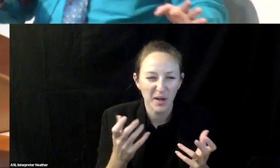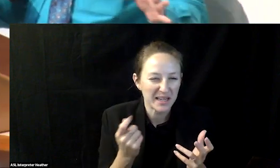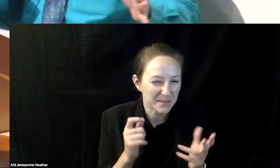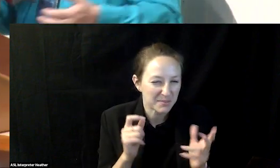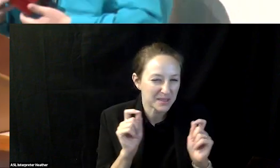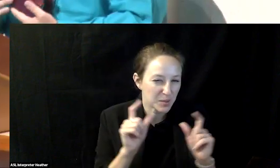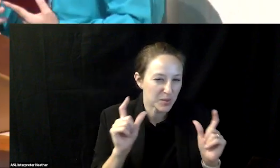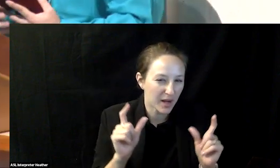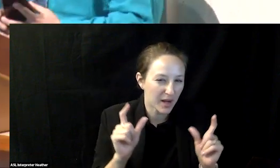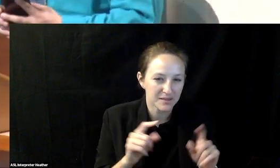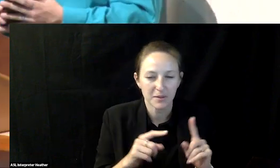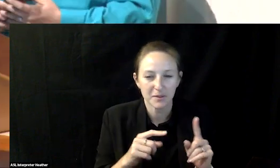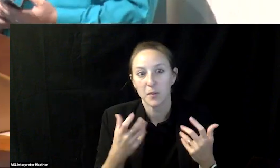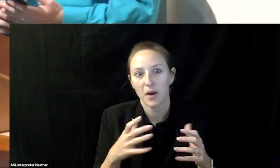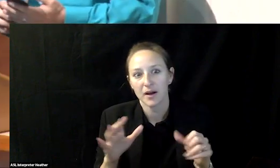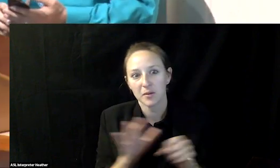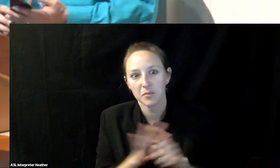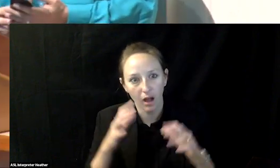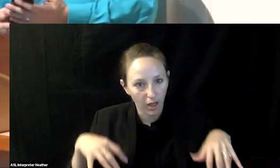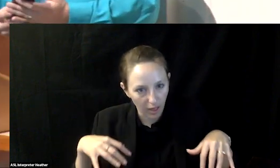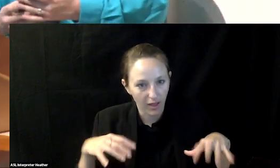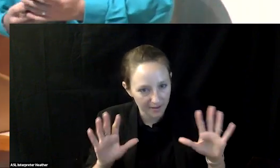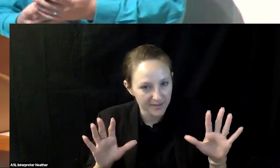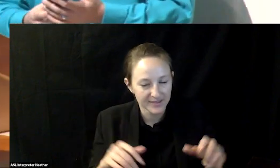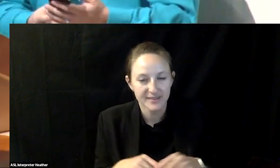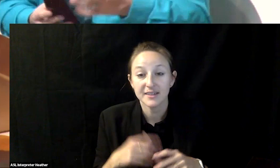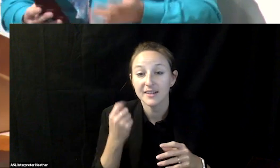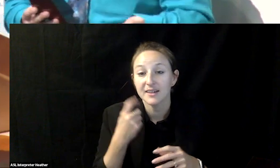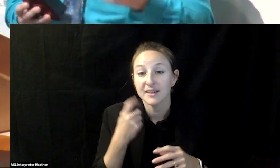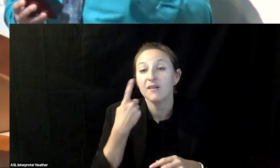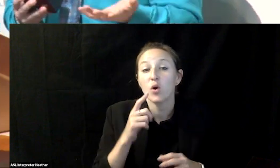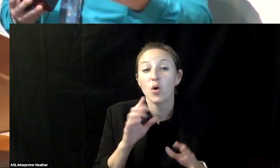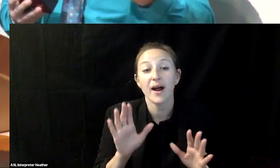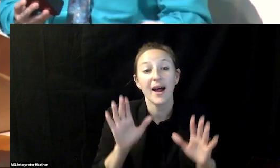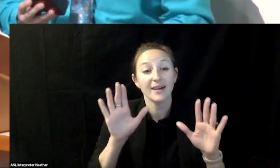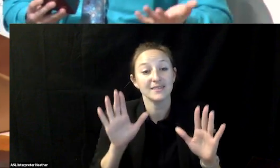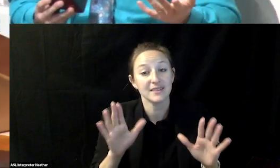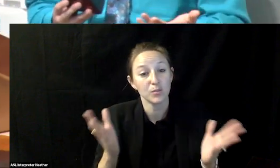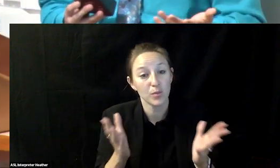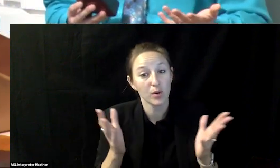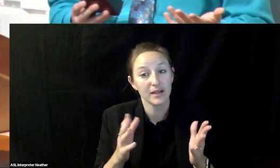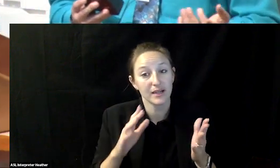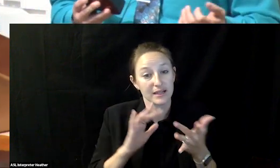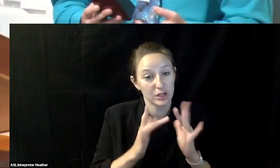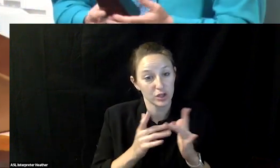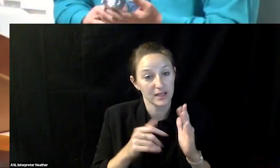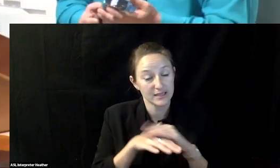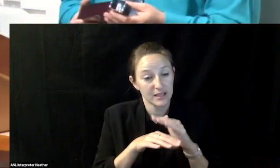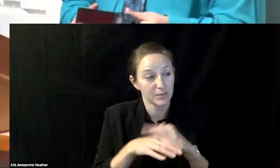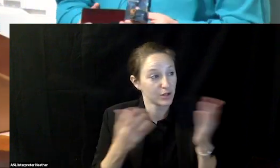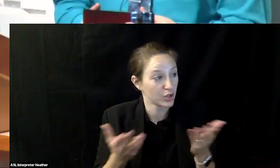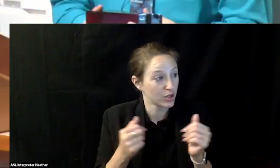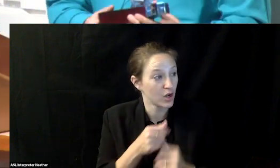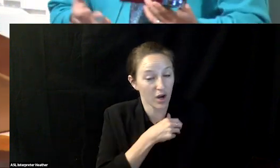not total shock. So this says, for excellence in promoting digital accessibility at Harvard, the